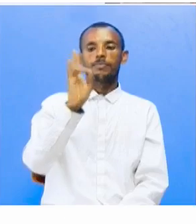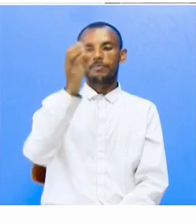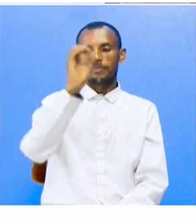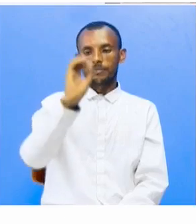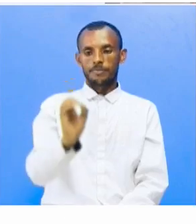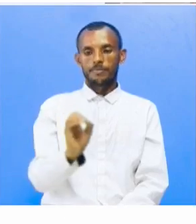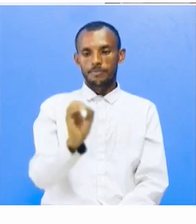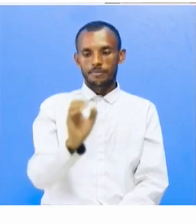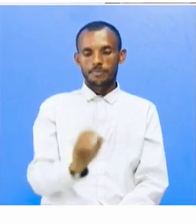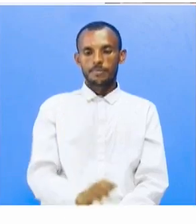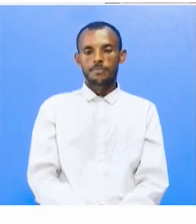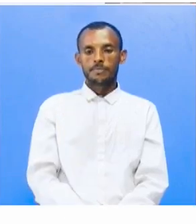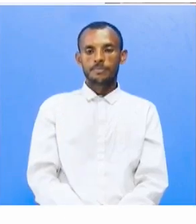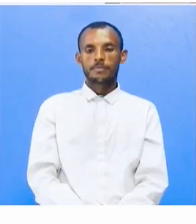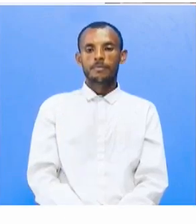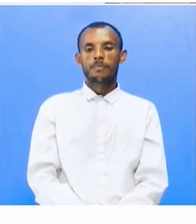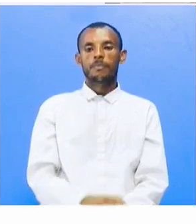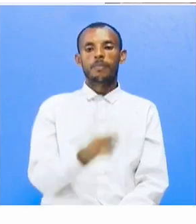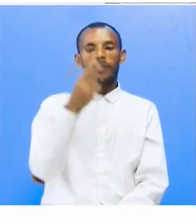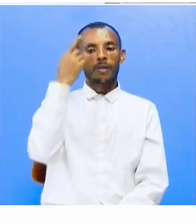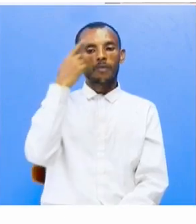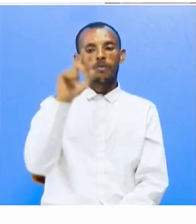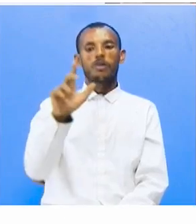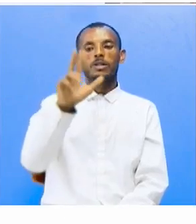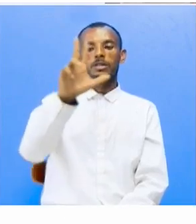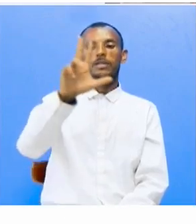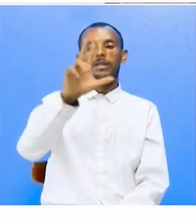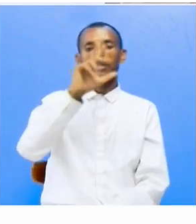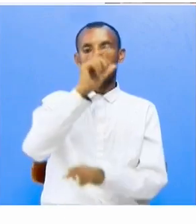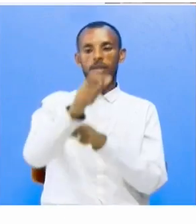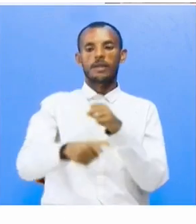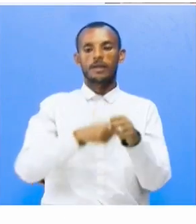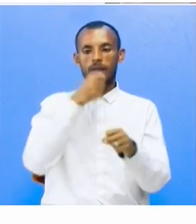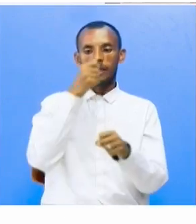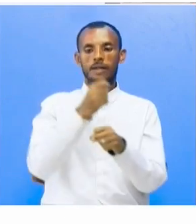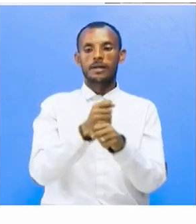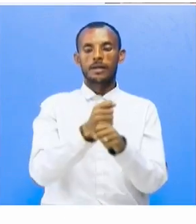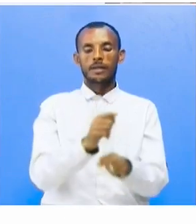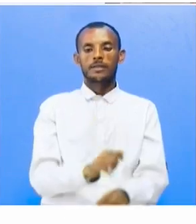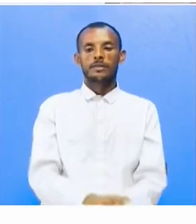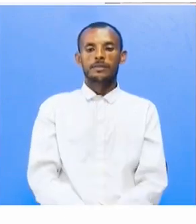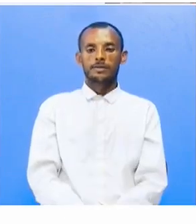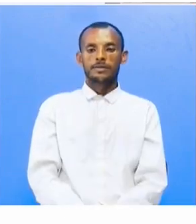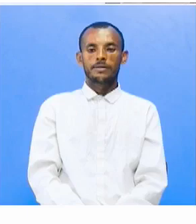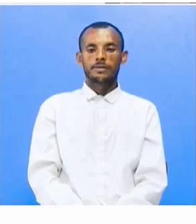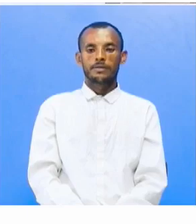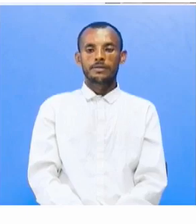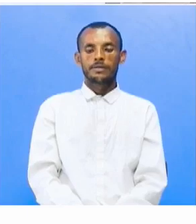7% for 3 years.